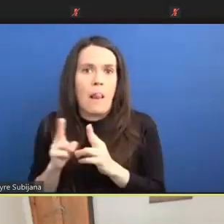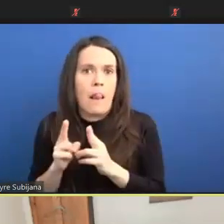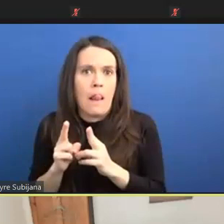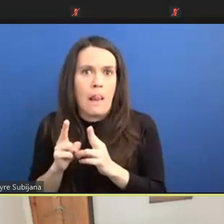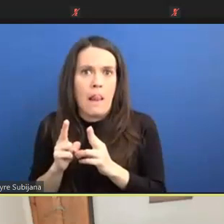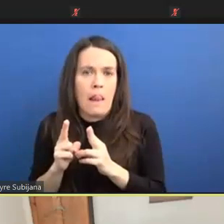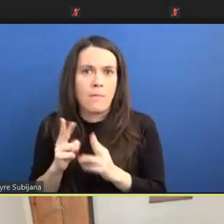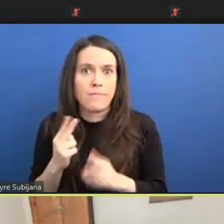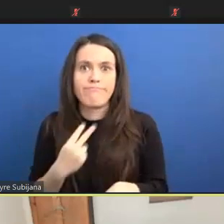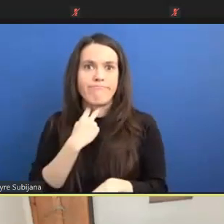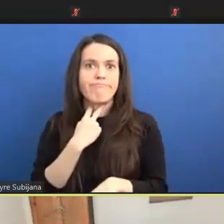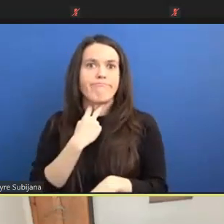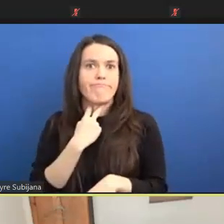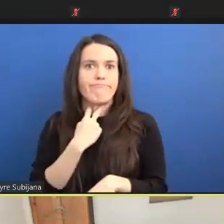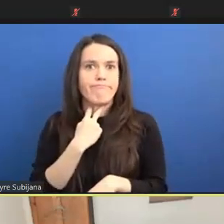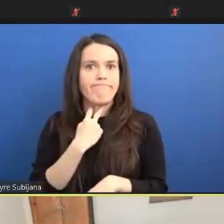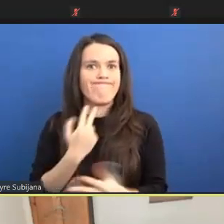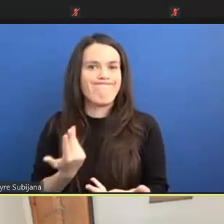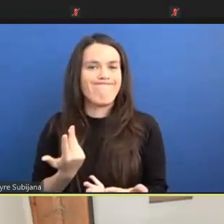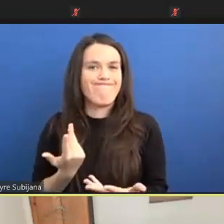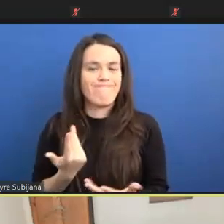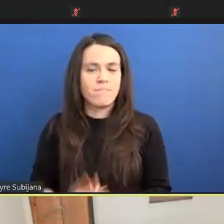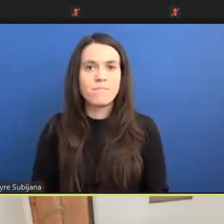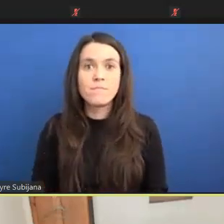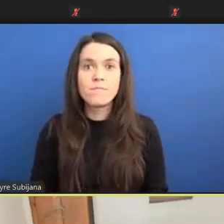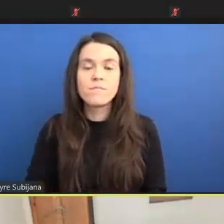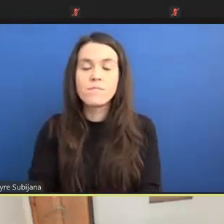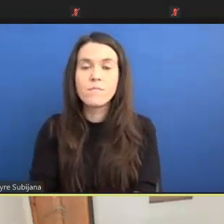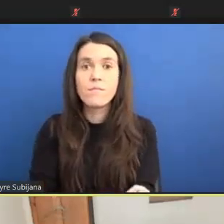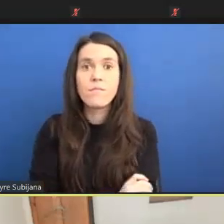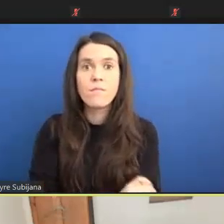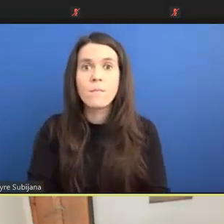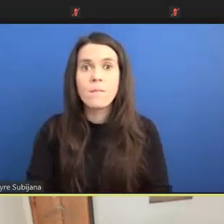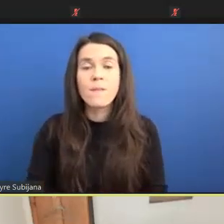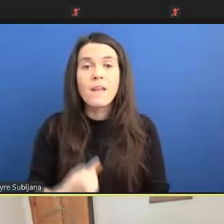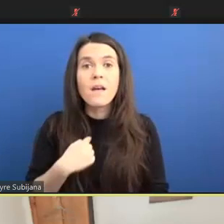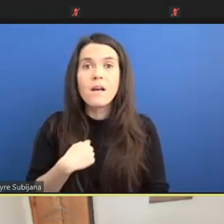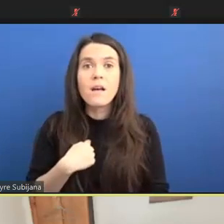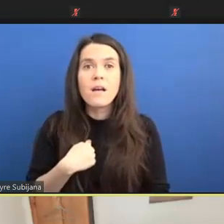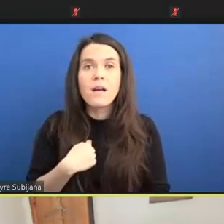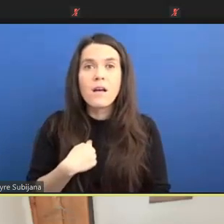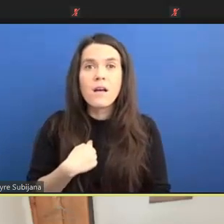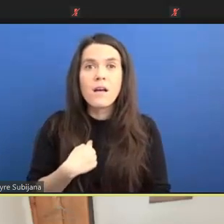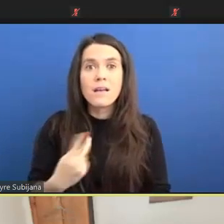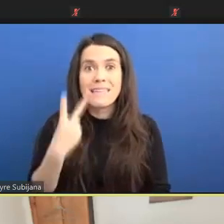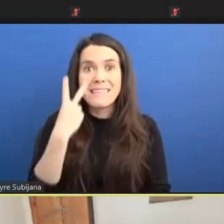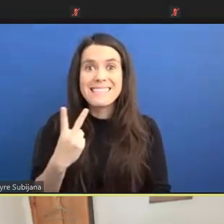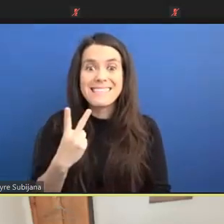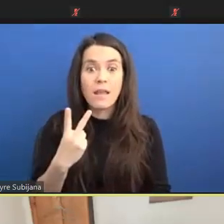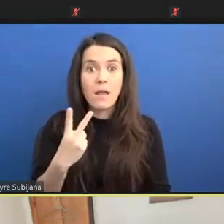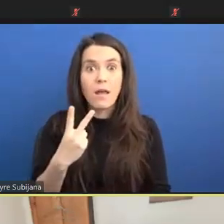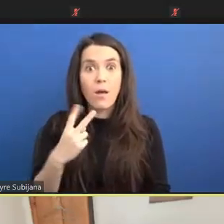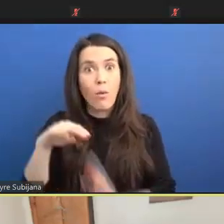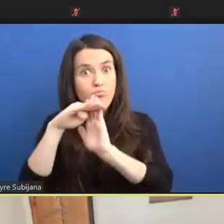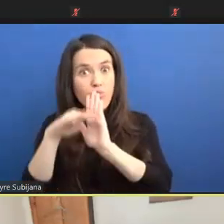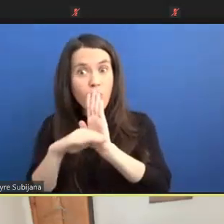secondary education. And I haven't yet come across a secondary education program